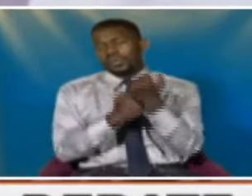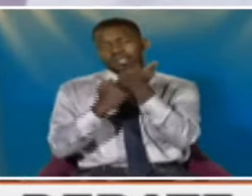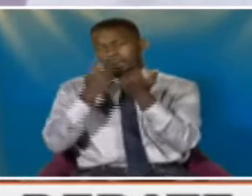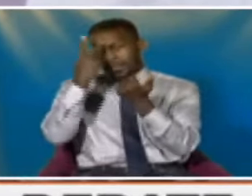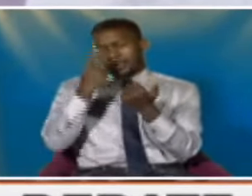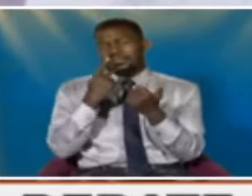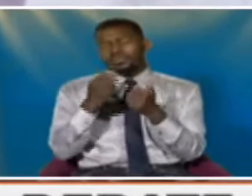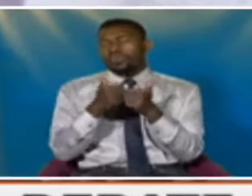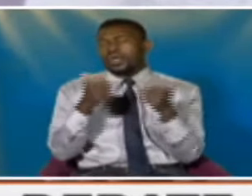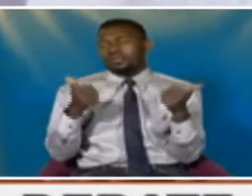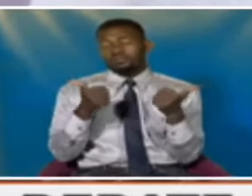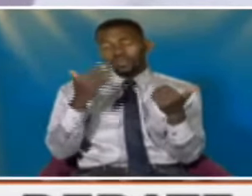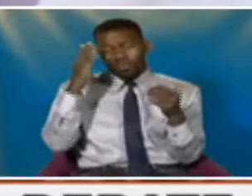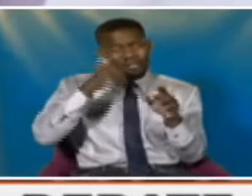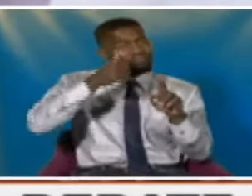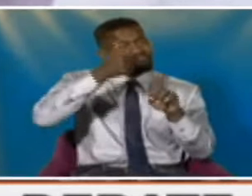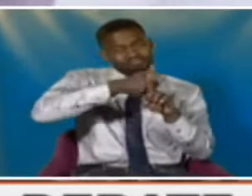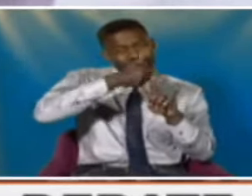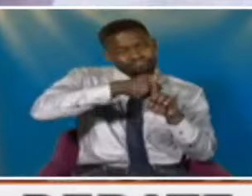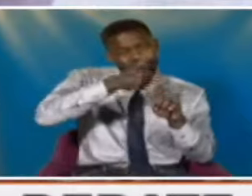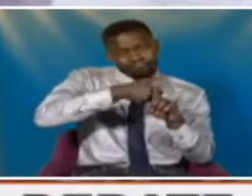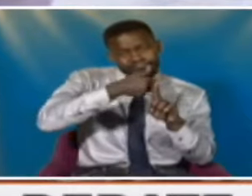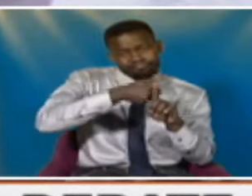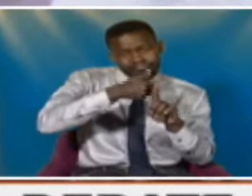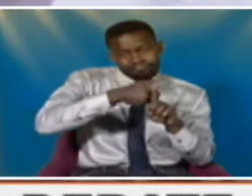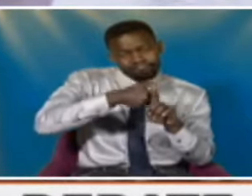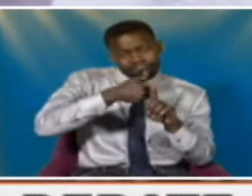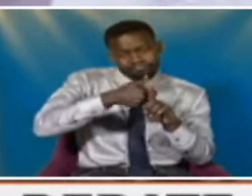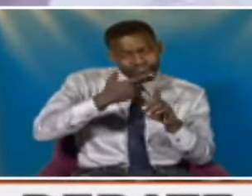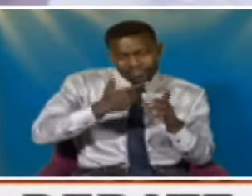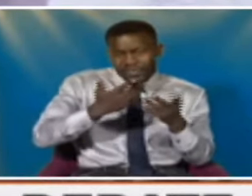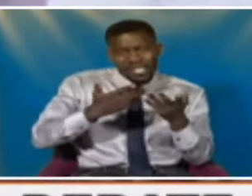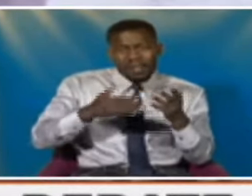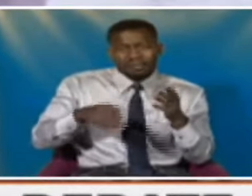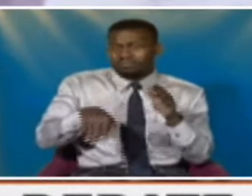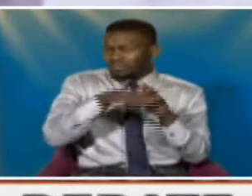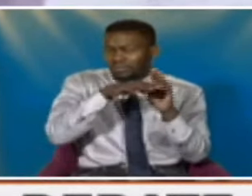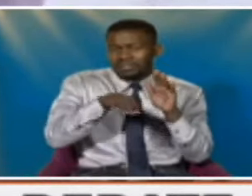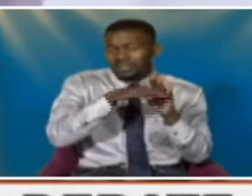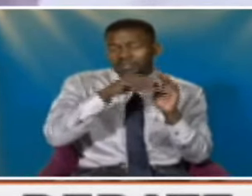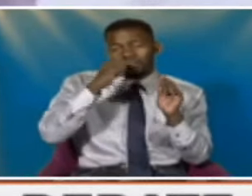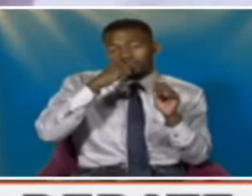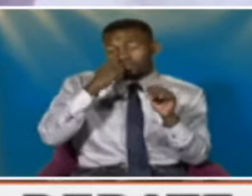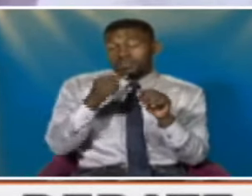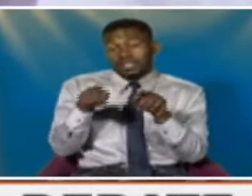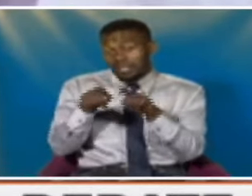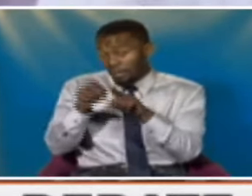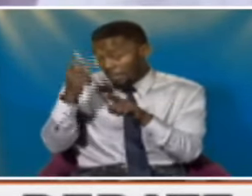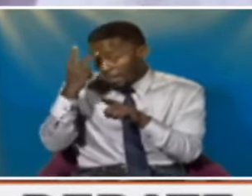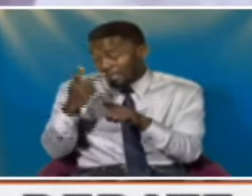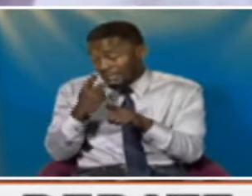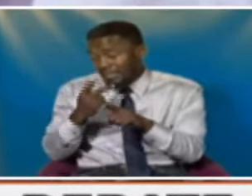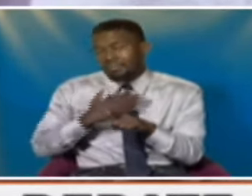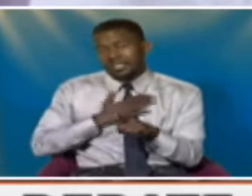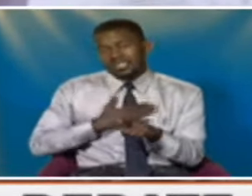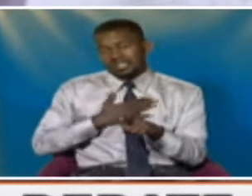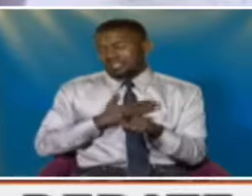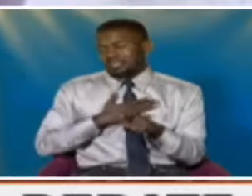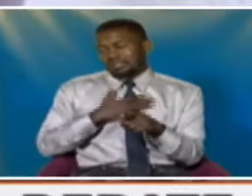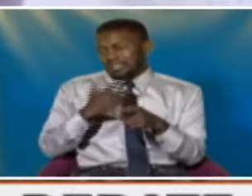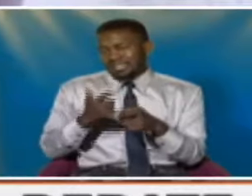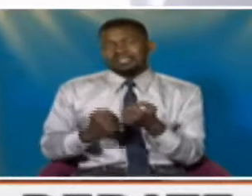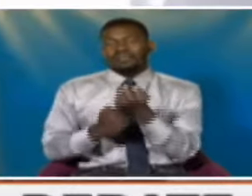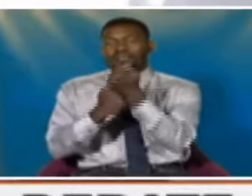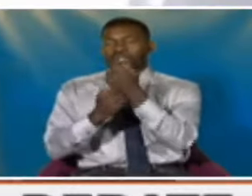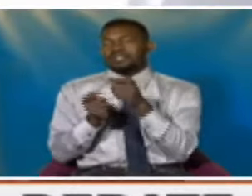vetu sisi maactivist. Wazazi tawaomba muwe na msimamo pia. Musisitize kwa majumba kuwa watoto wasitumie